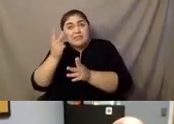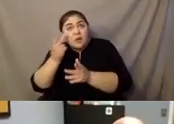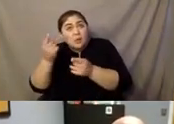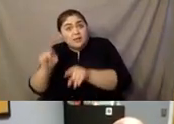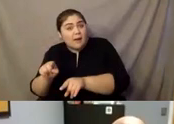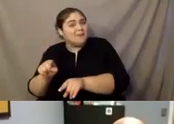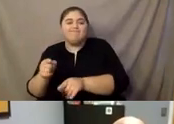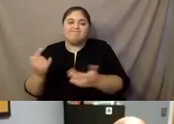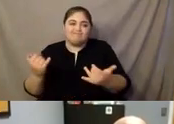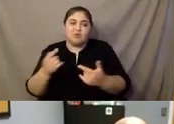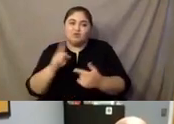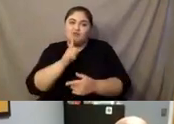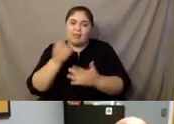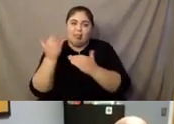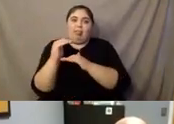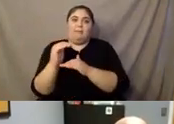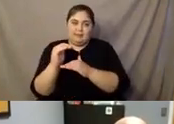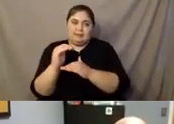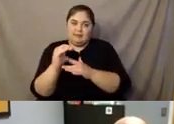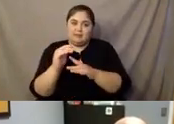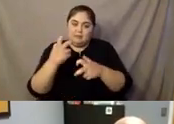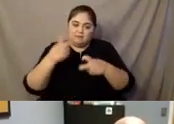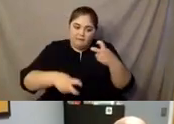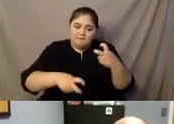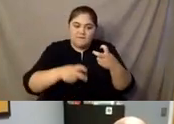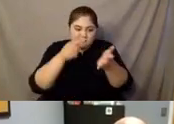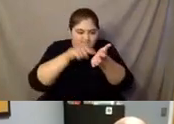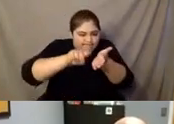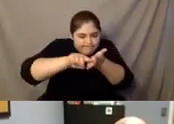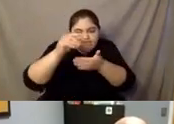it really does make it for a more challenging investigative process.